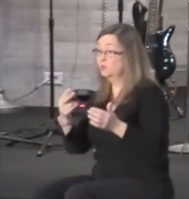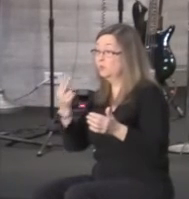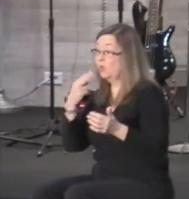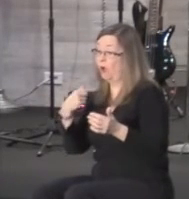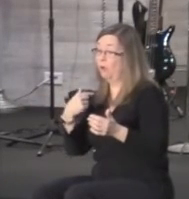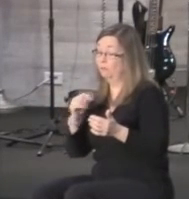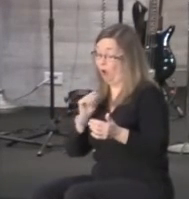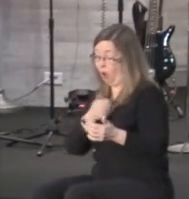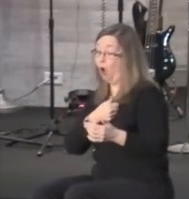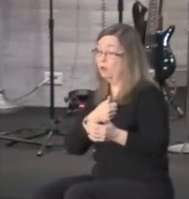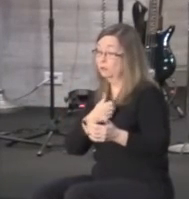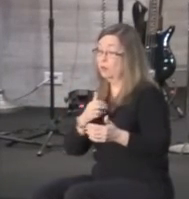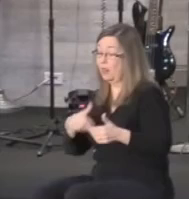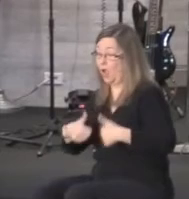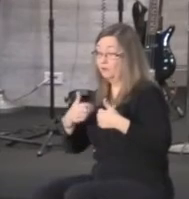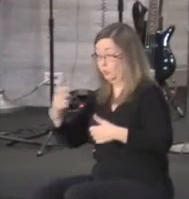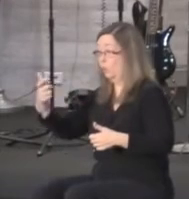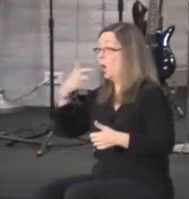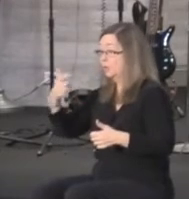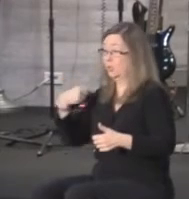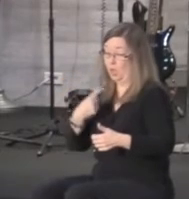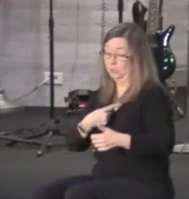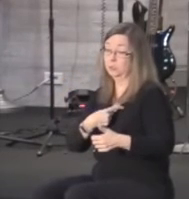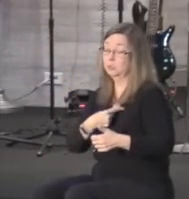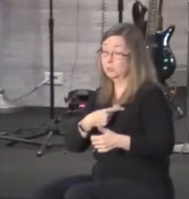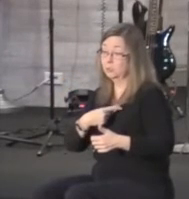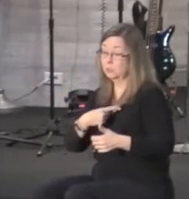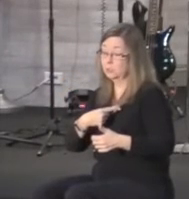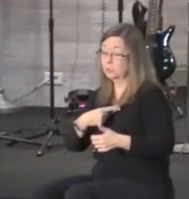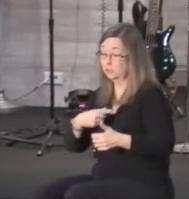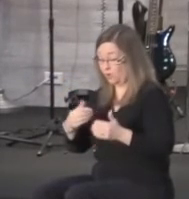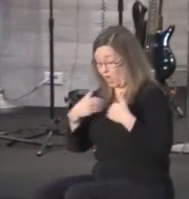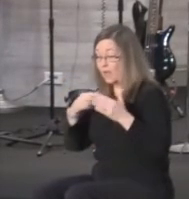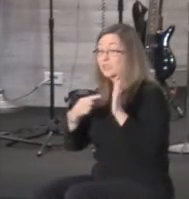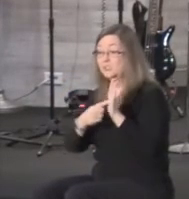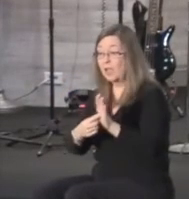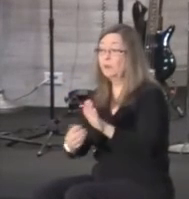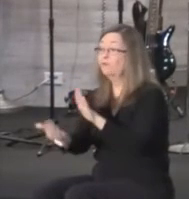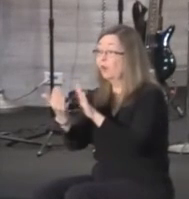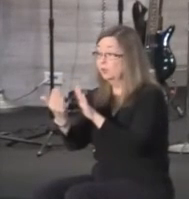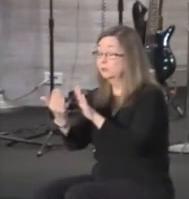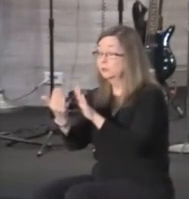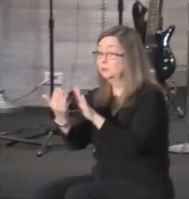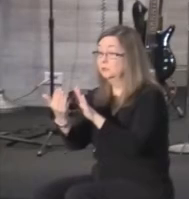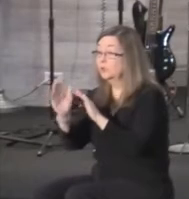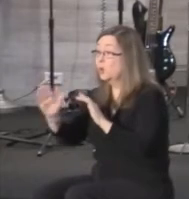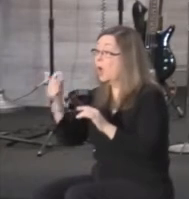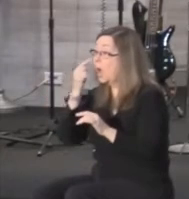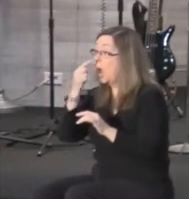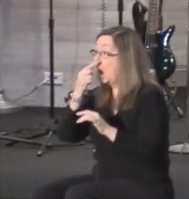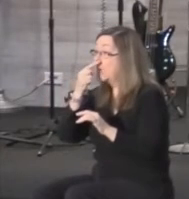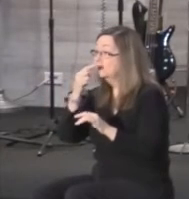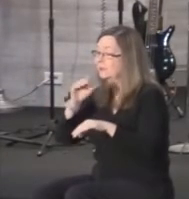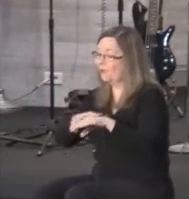lived. You watched us. You had an example before you, and your eyes were